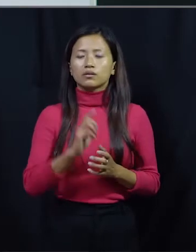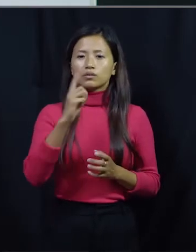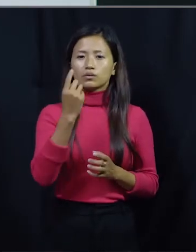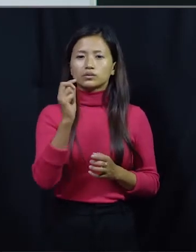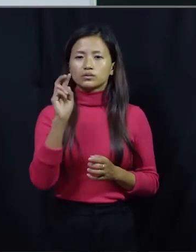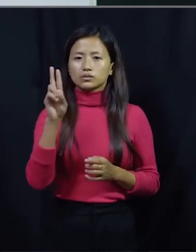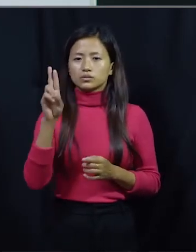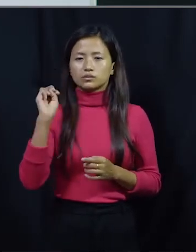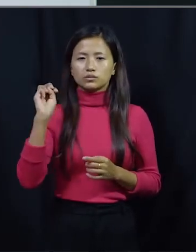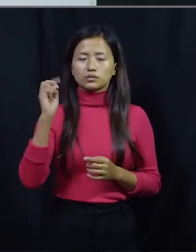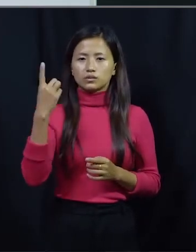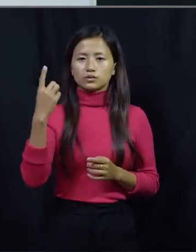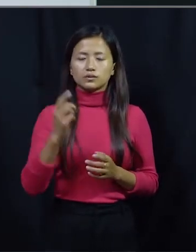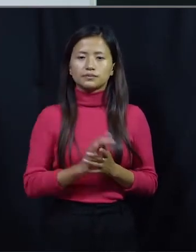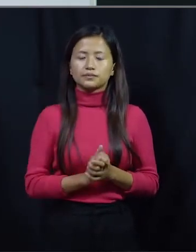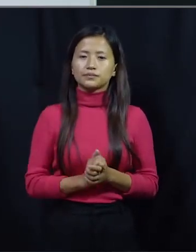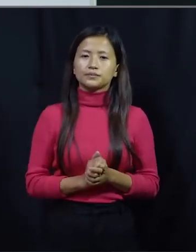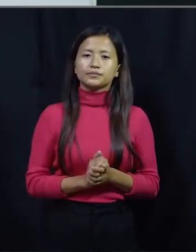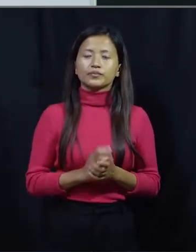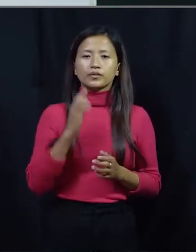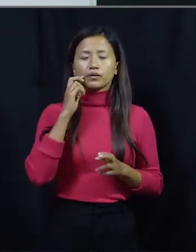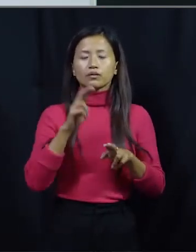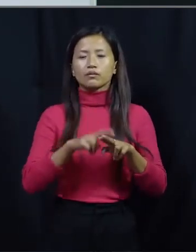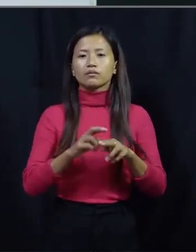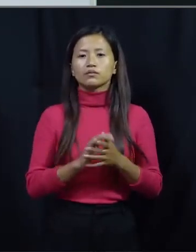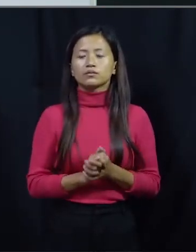1 to 1. Okay, if